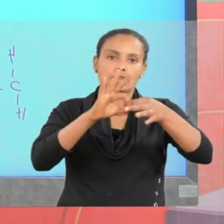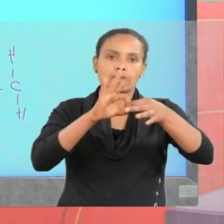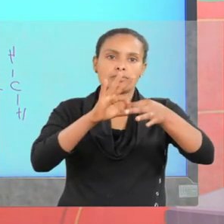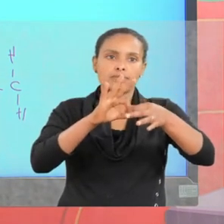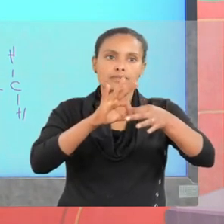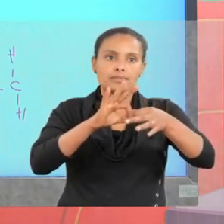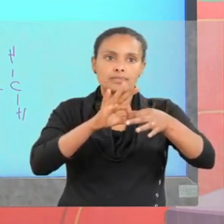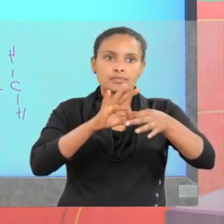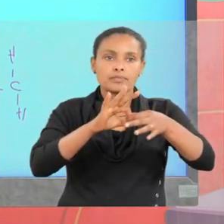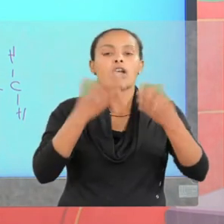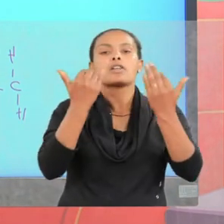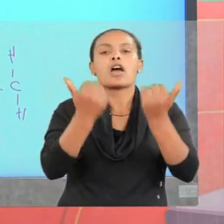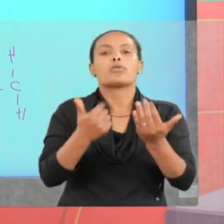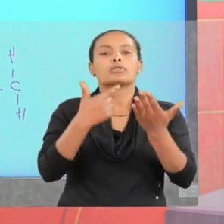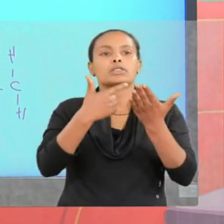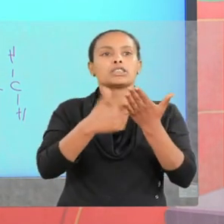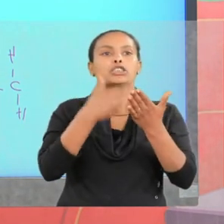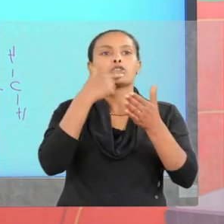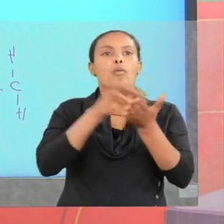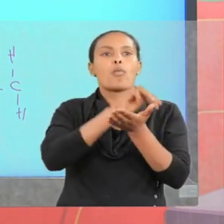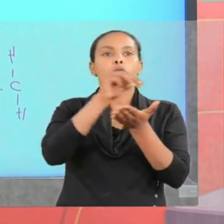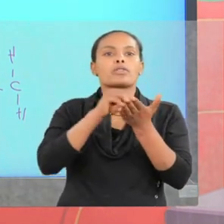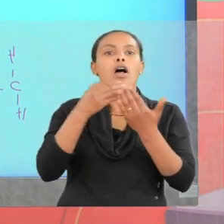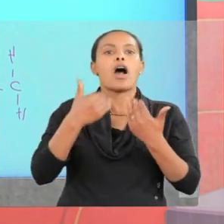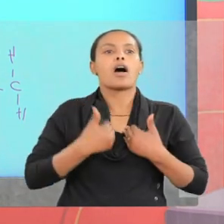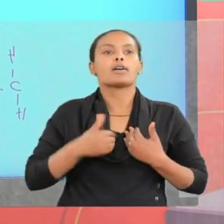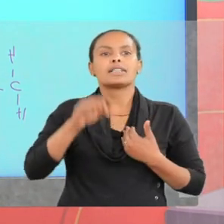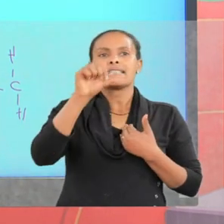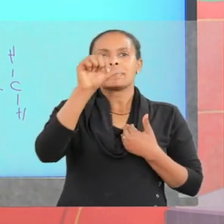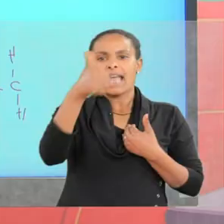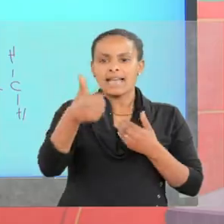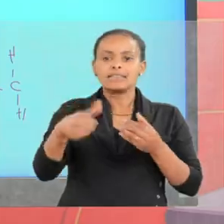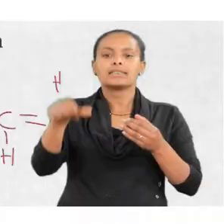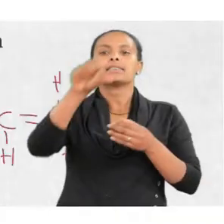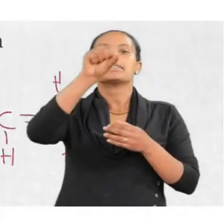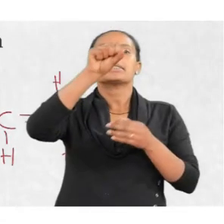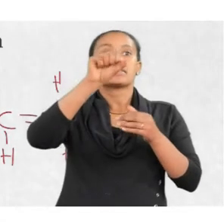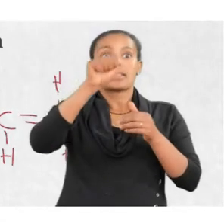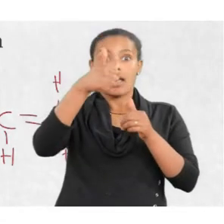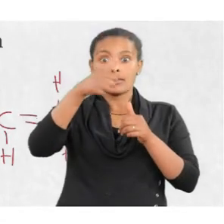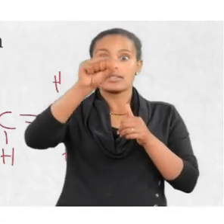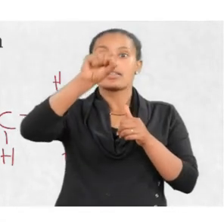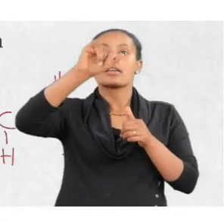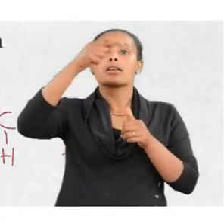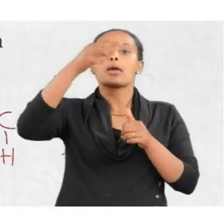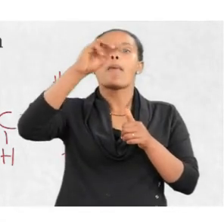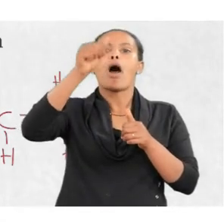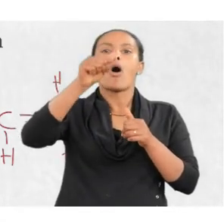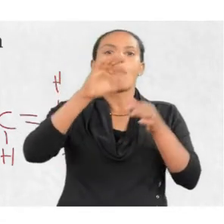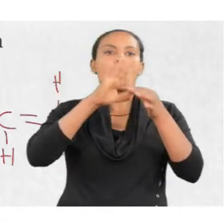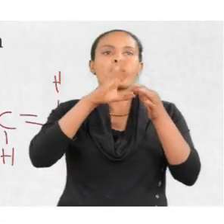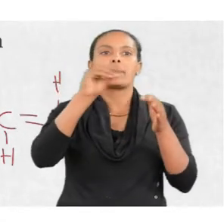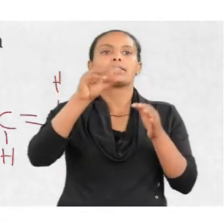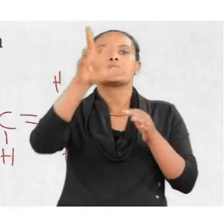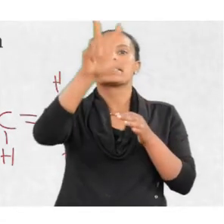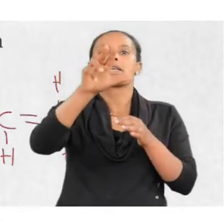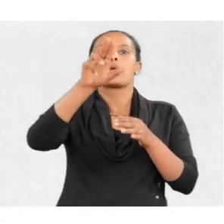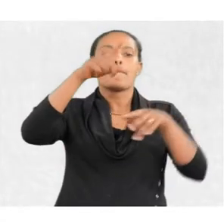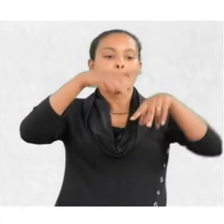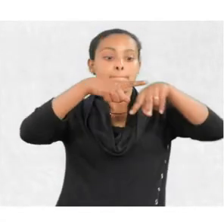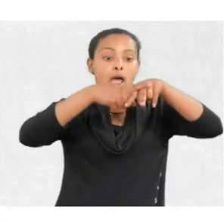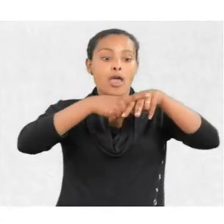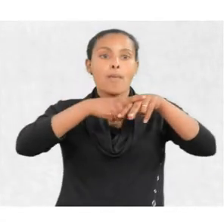3 pi bonds. Now, this molecule has 10 sigma bonds and 3 pi bonds.